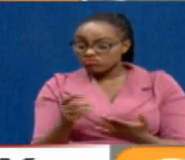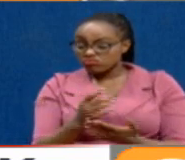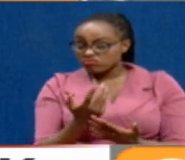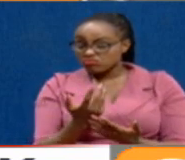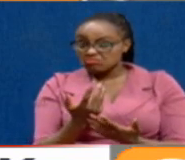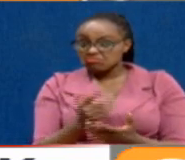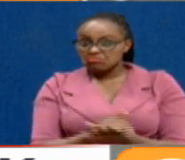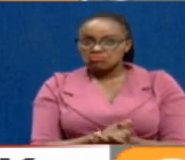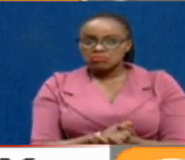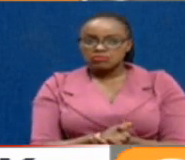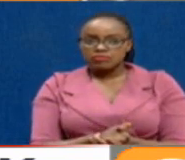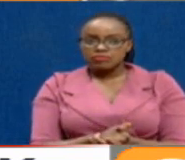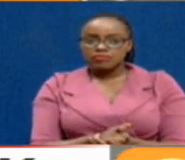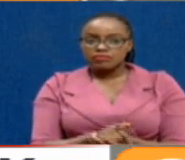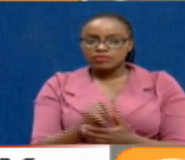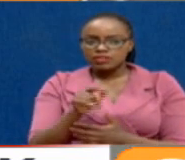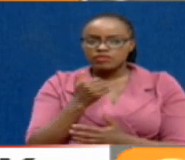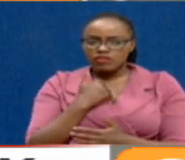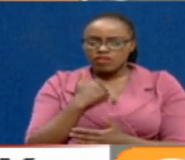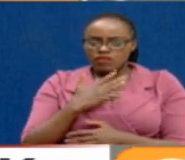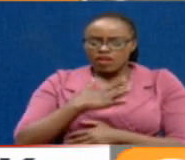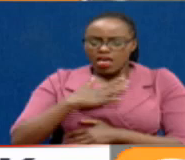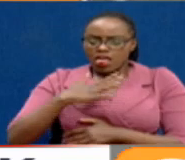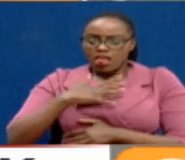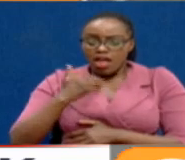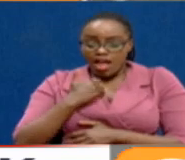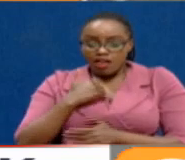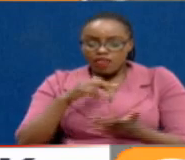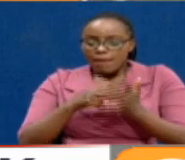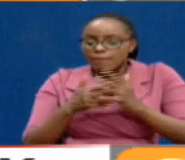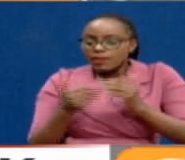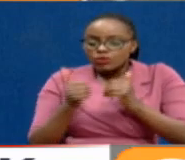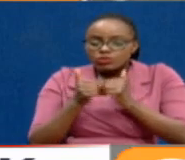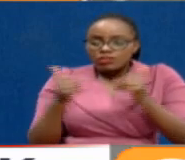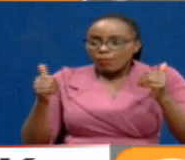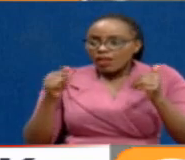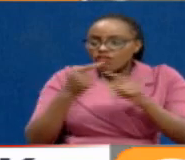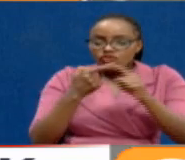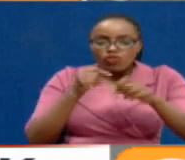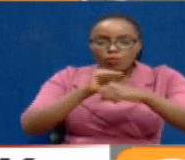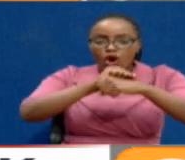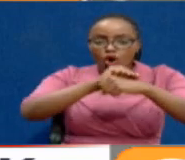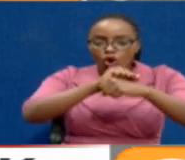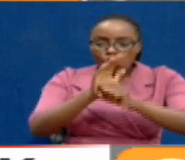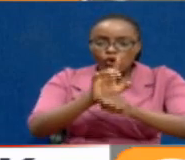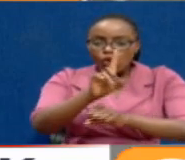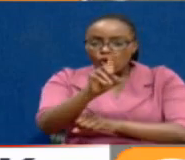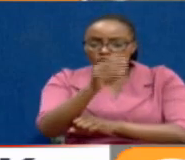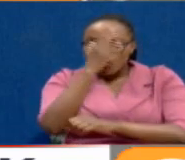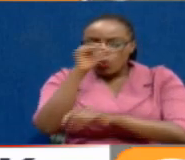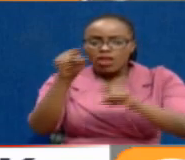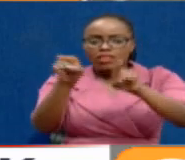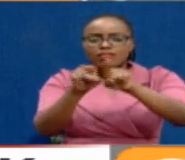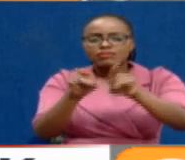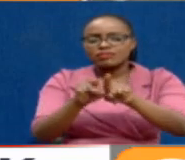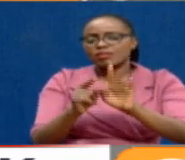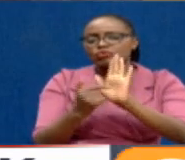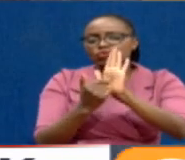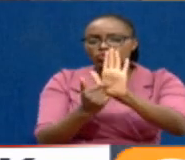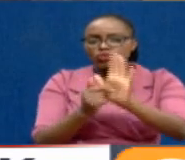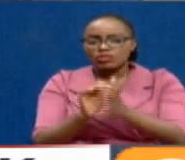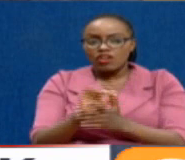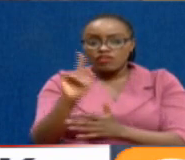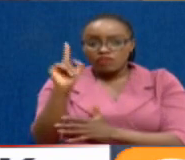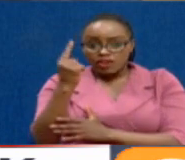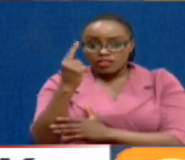Yeah. So Francisca says she's asthmatic. How do you separate that from coronavirus? Because the symptoms are the same. The first thing